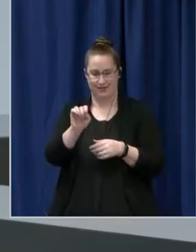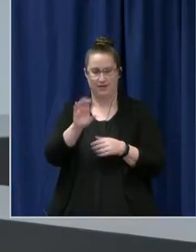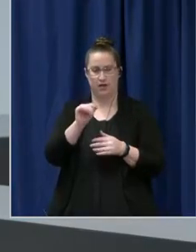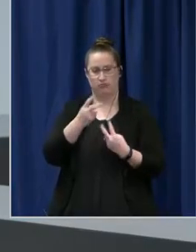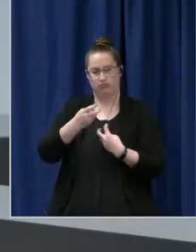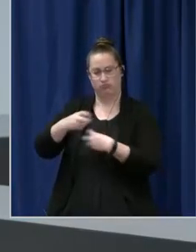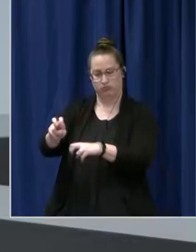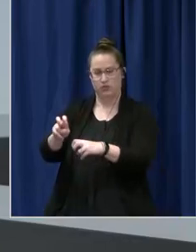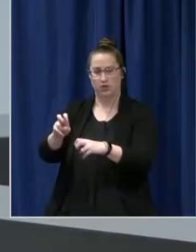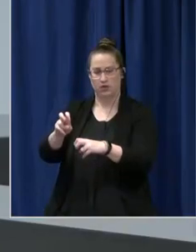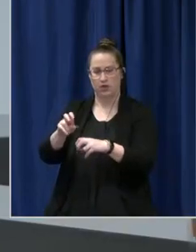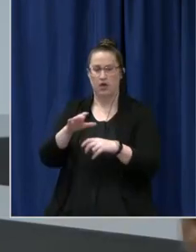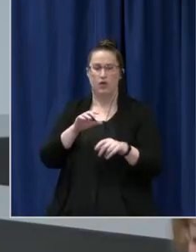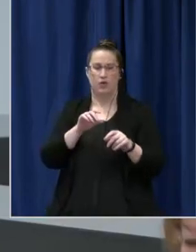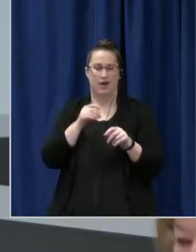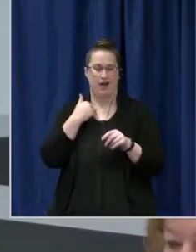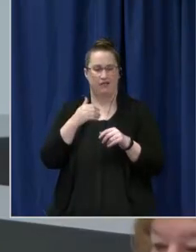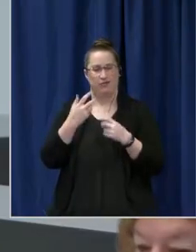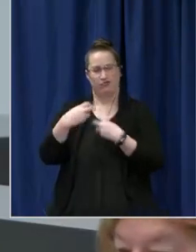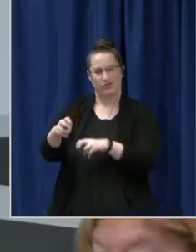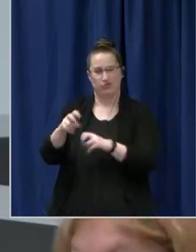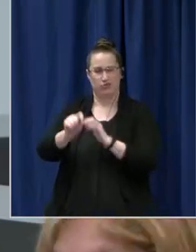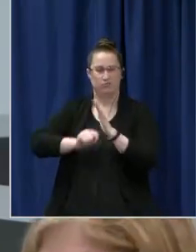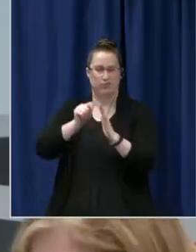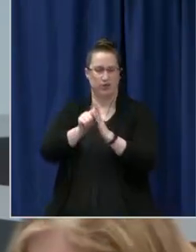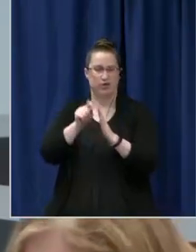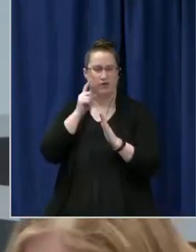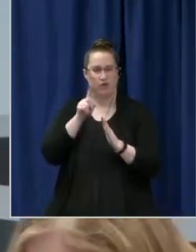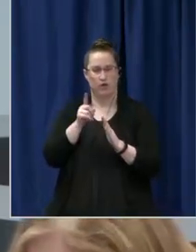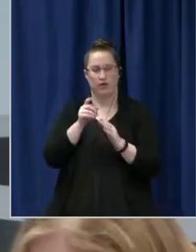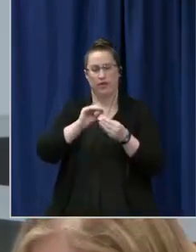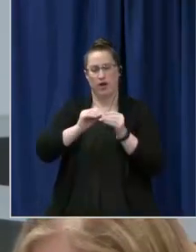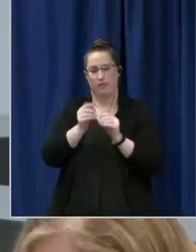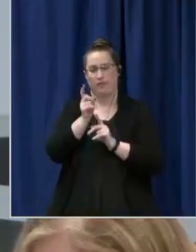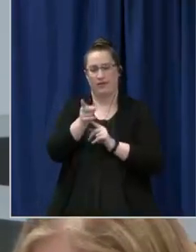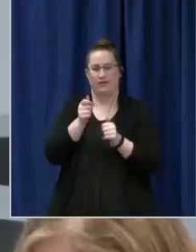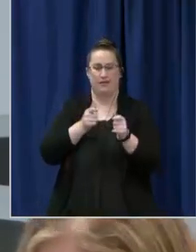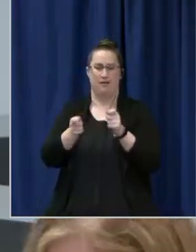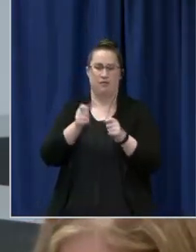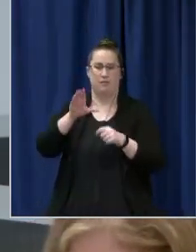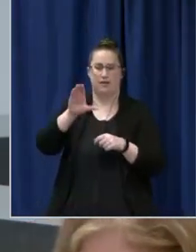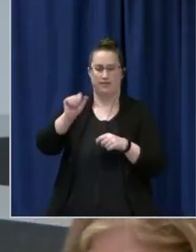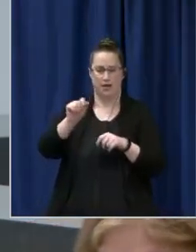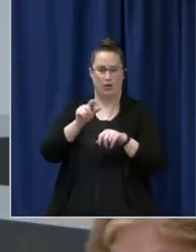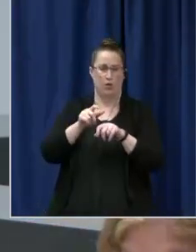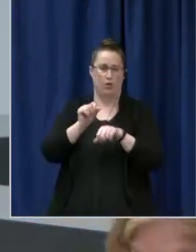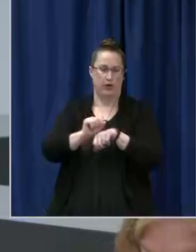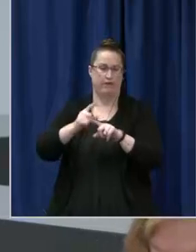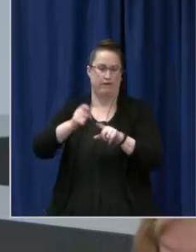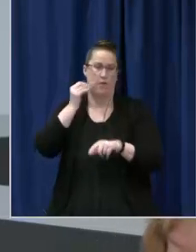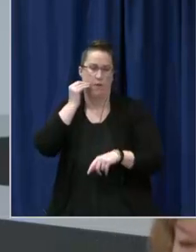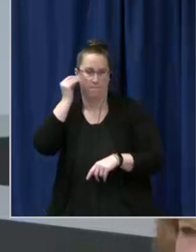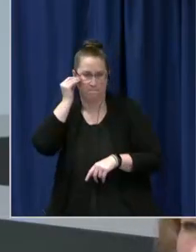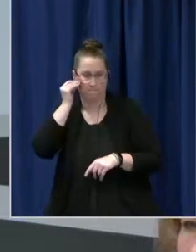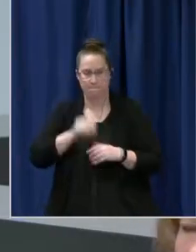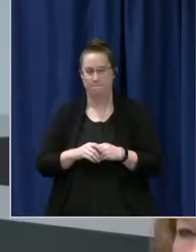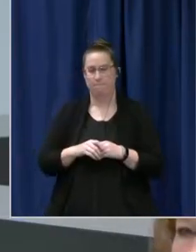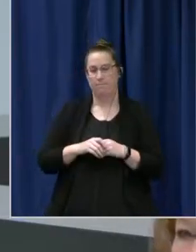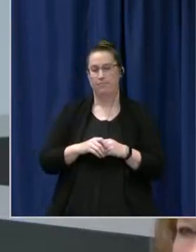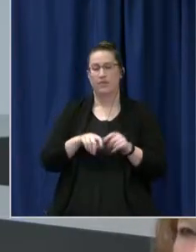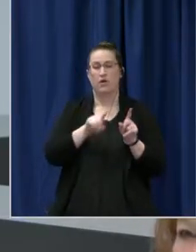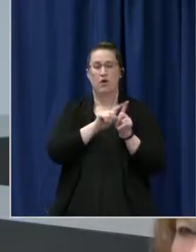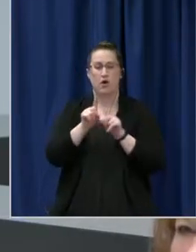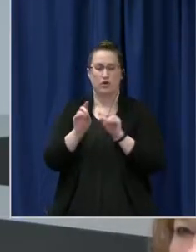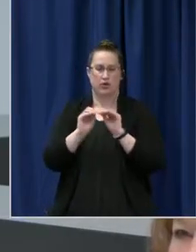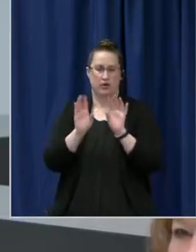transition, as well as a transition period for the number of minutes handled by CAs working from home. The item also clarified